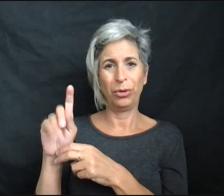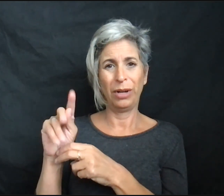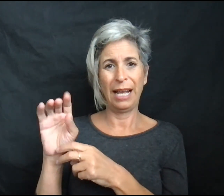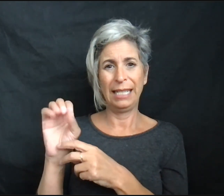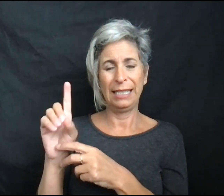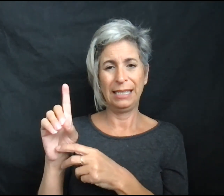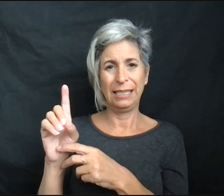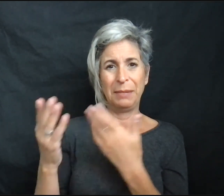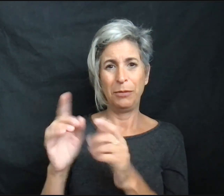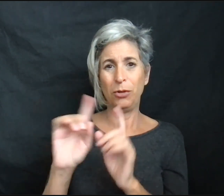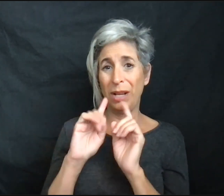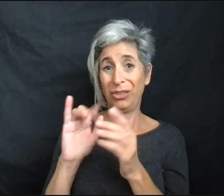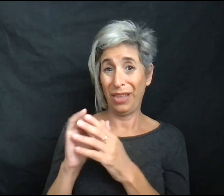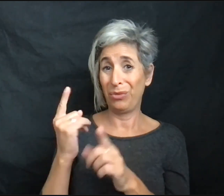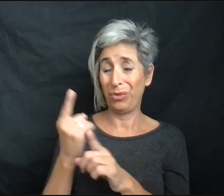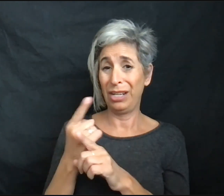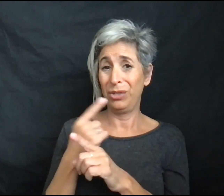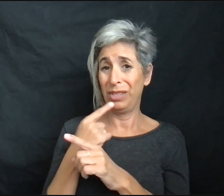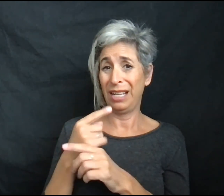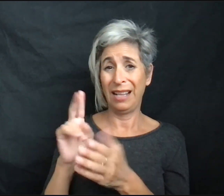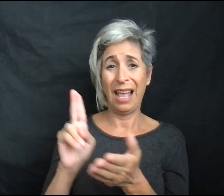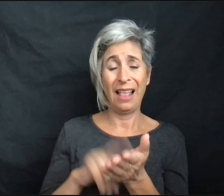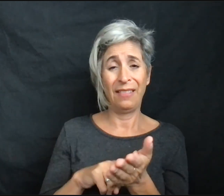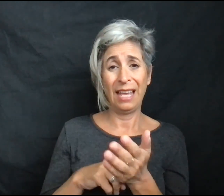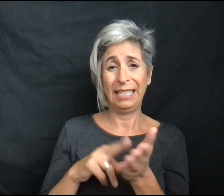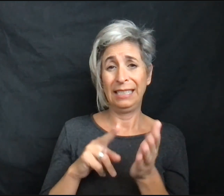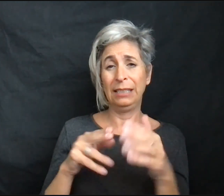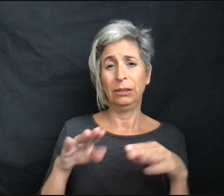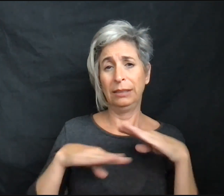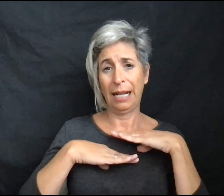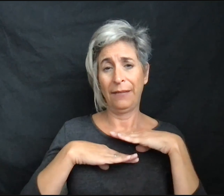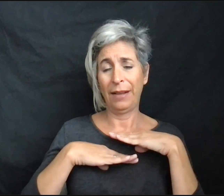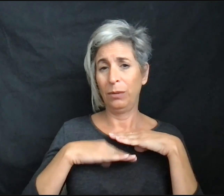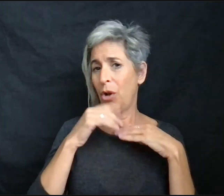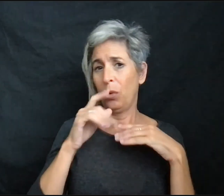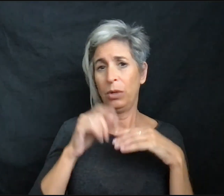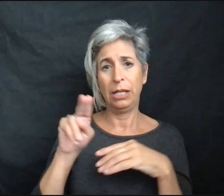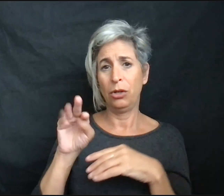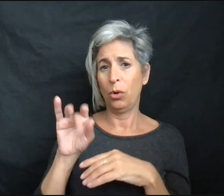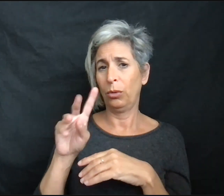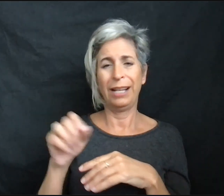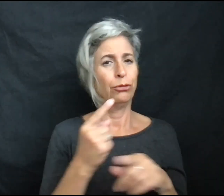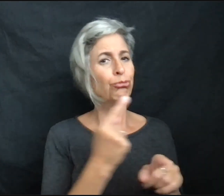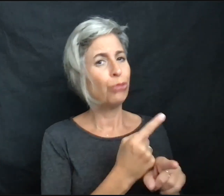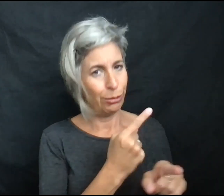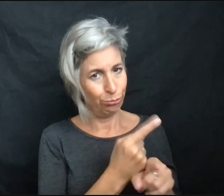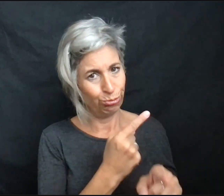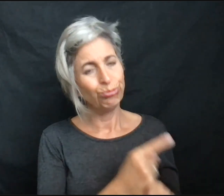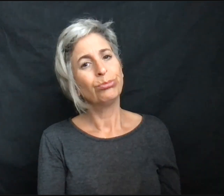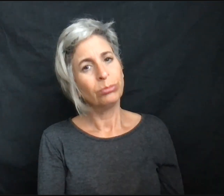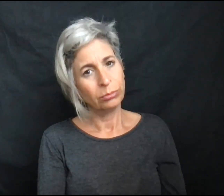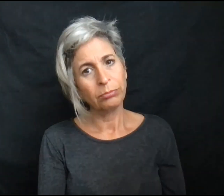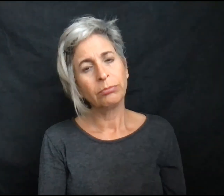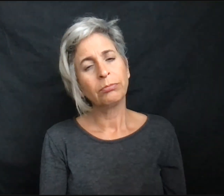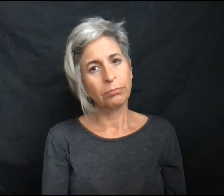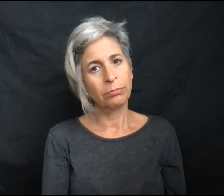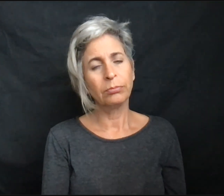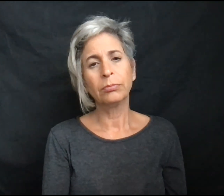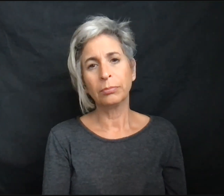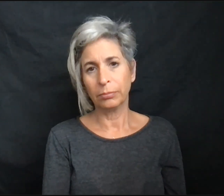that the online signature will be sufficient. Correct. Okay.